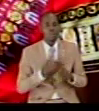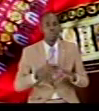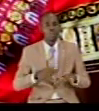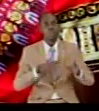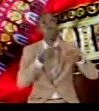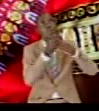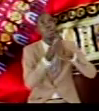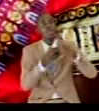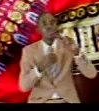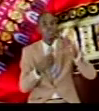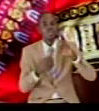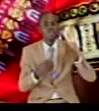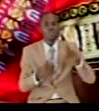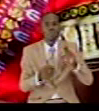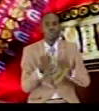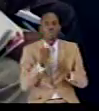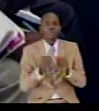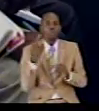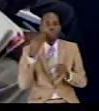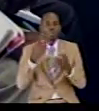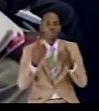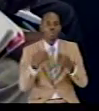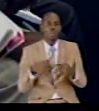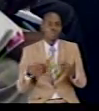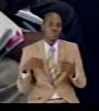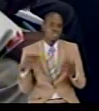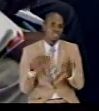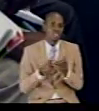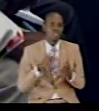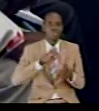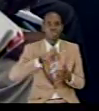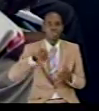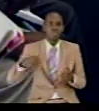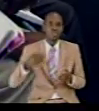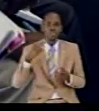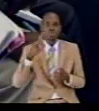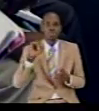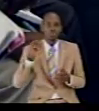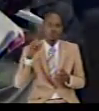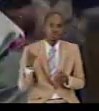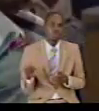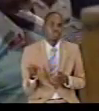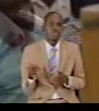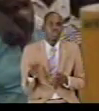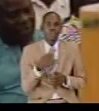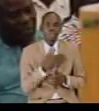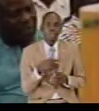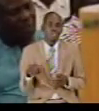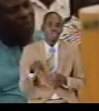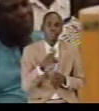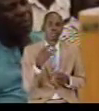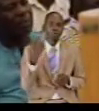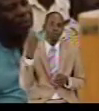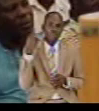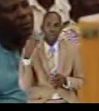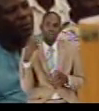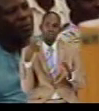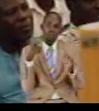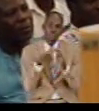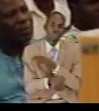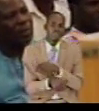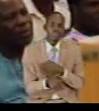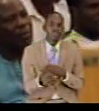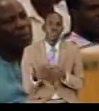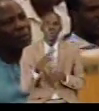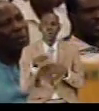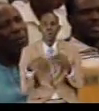I said, tell me about your enemies. Tell me about your opposers. Tell me about the people that